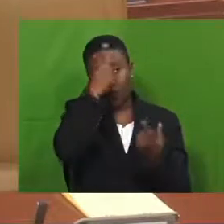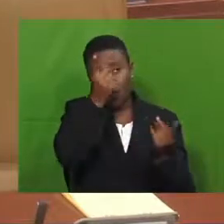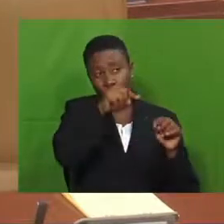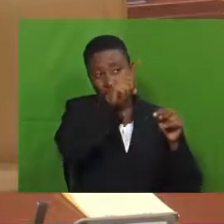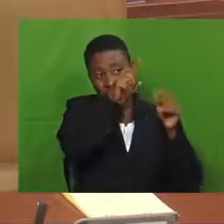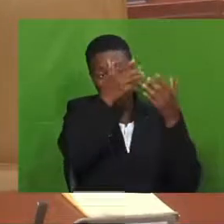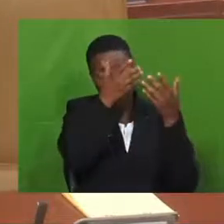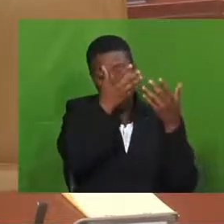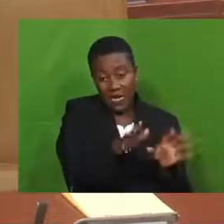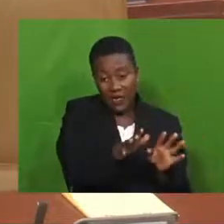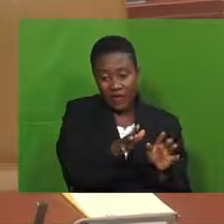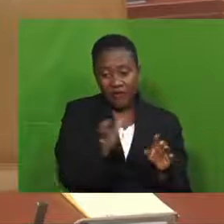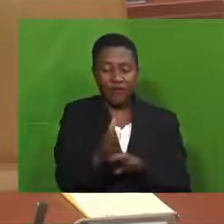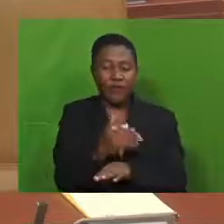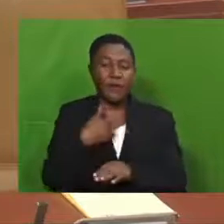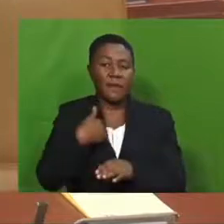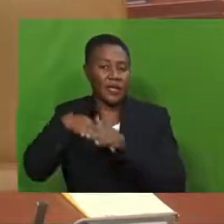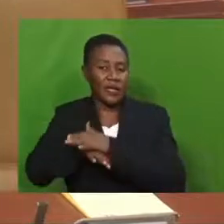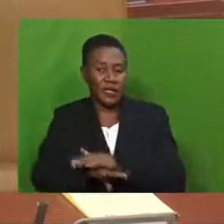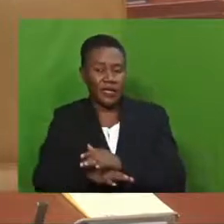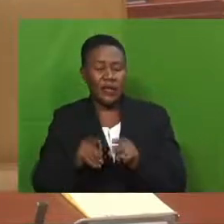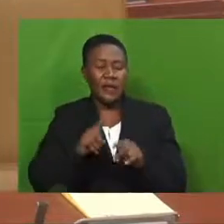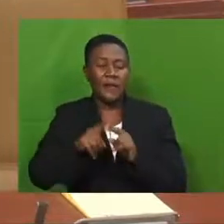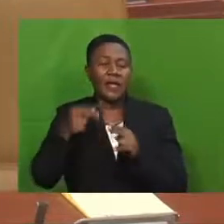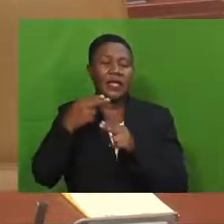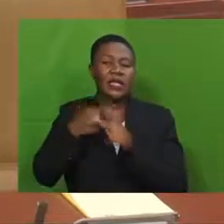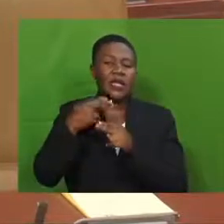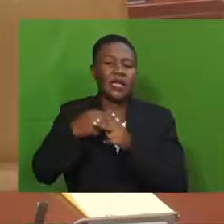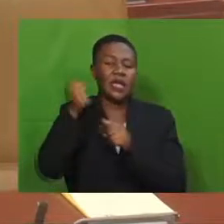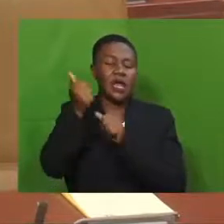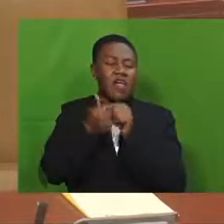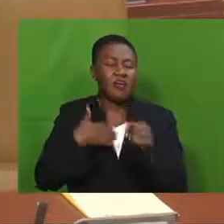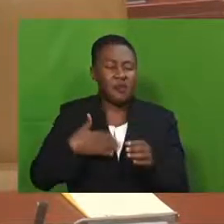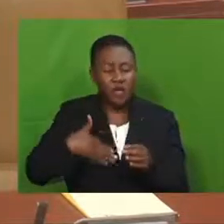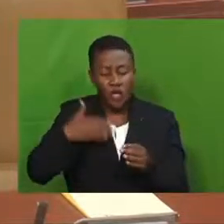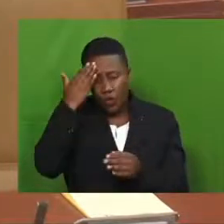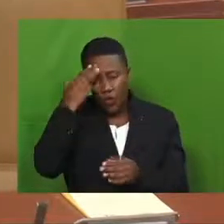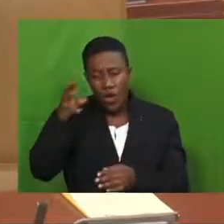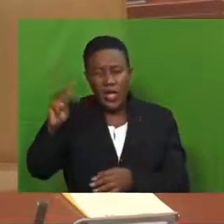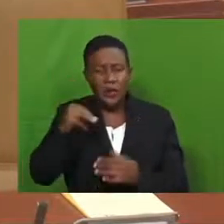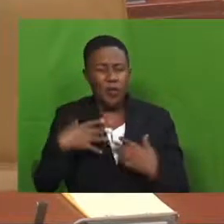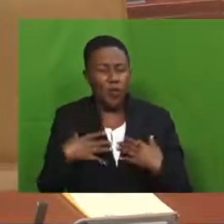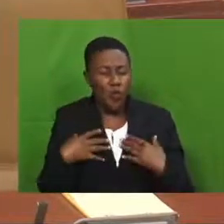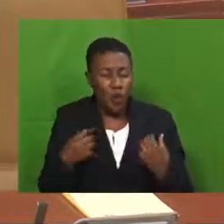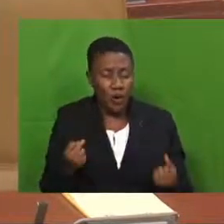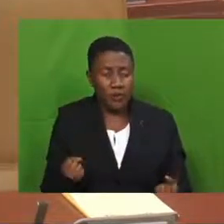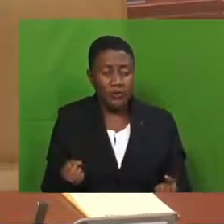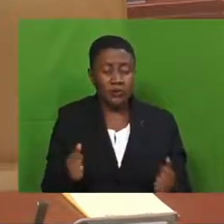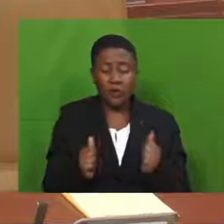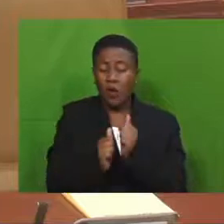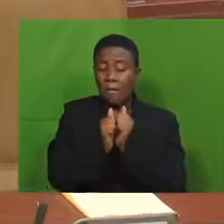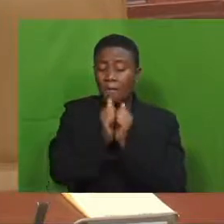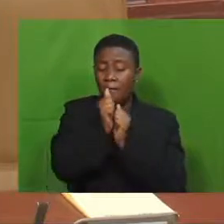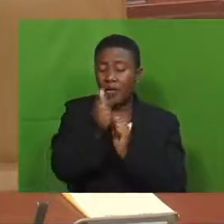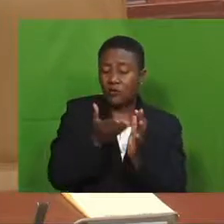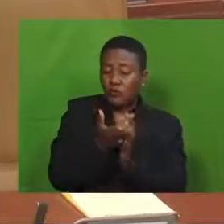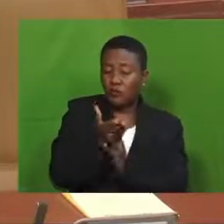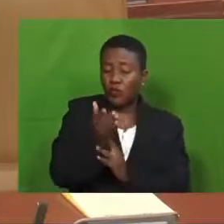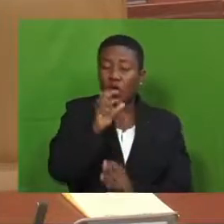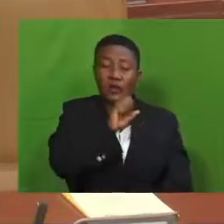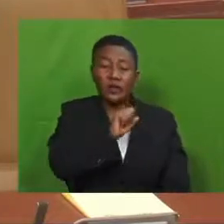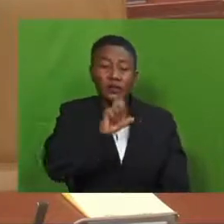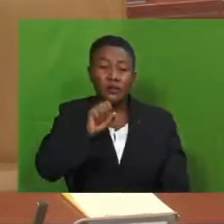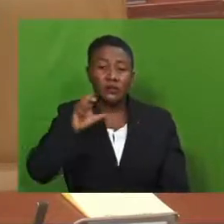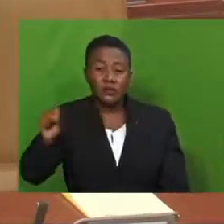his name rang the bells because he passed through the secondary school and